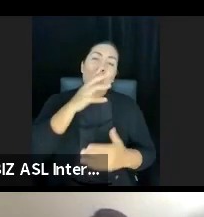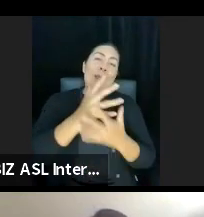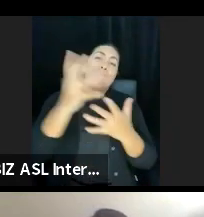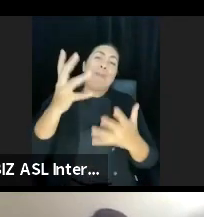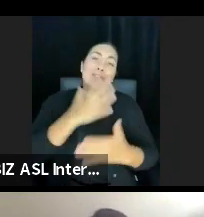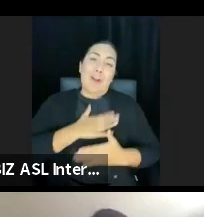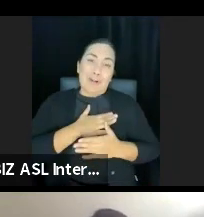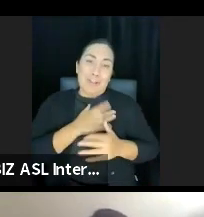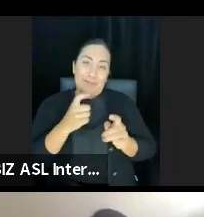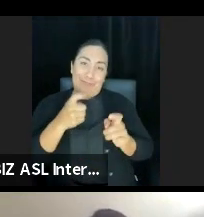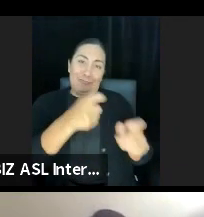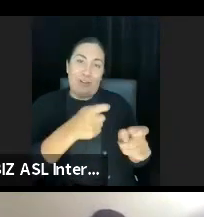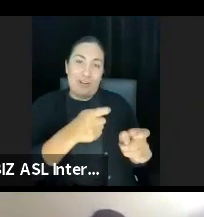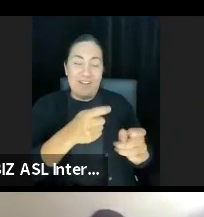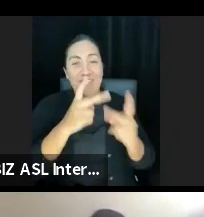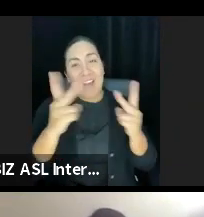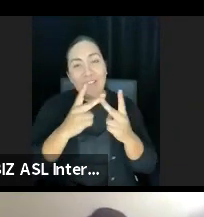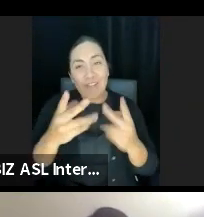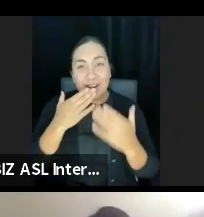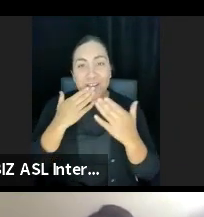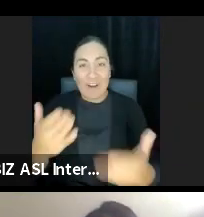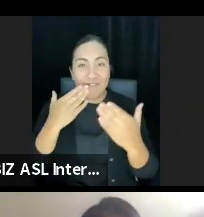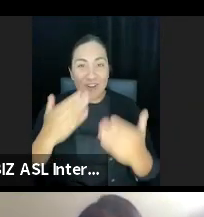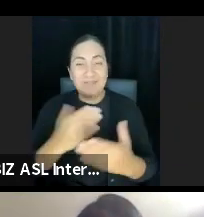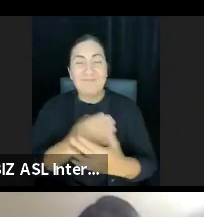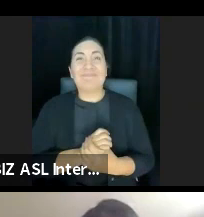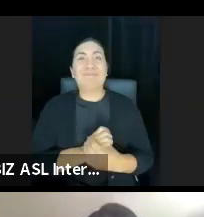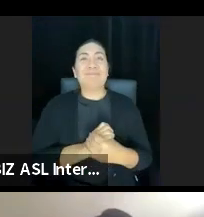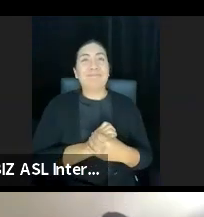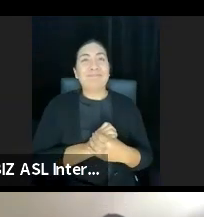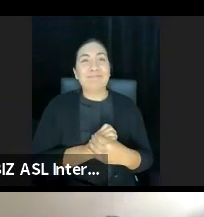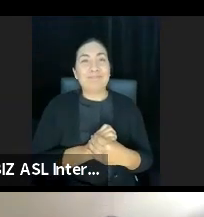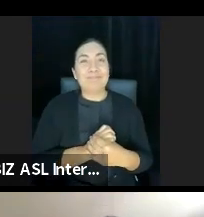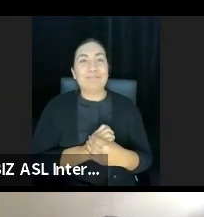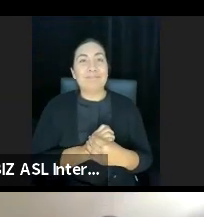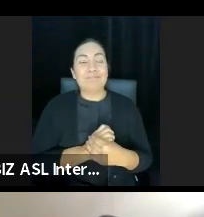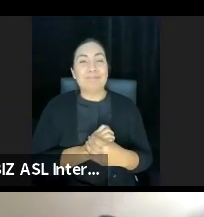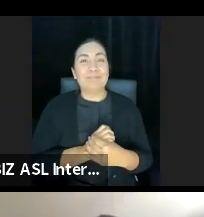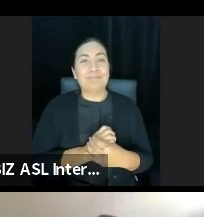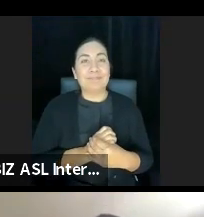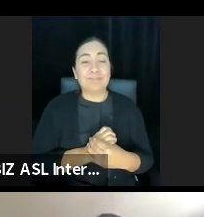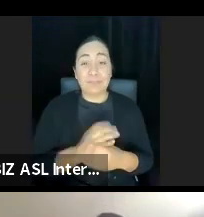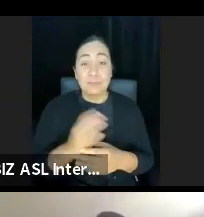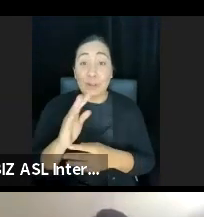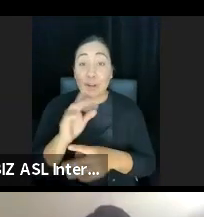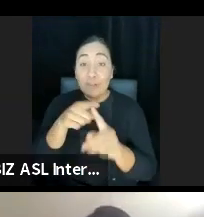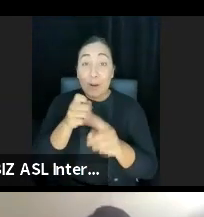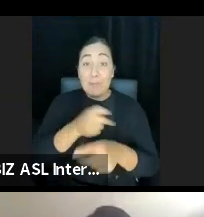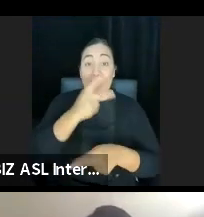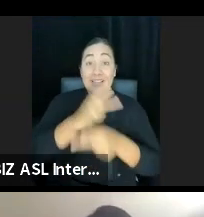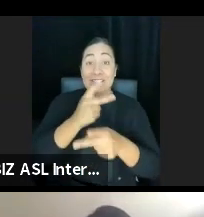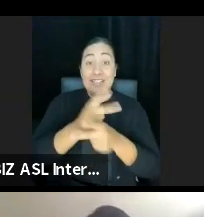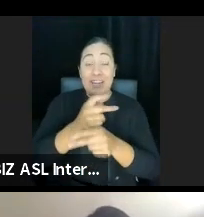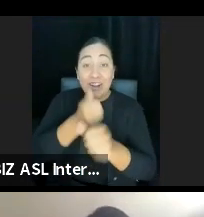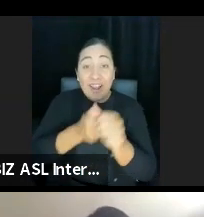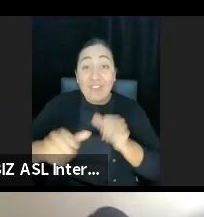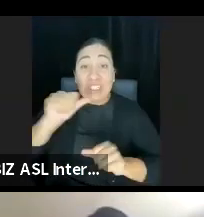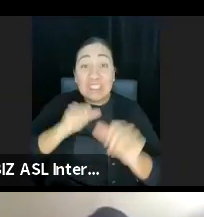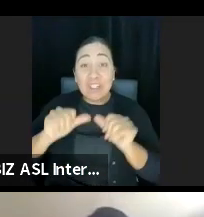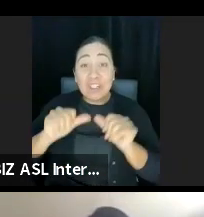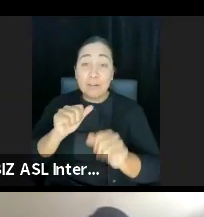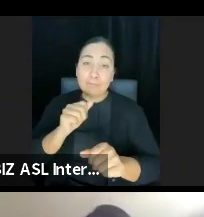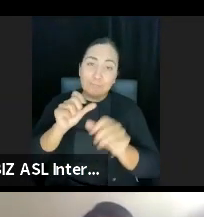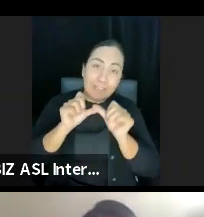much appreciative. We'd be very grateful. That's what we would be, very grateful. Friends, let's take care of each other, keep connecting. And for